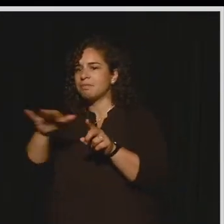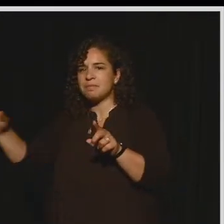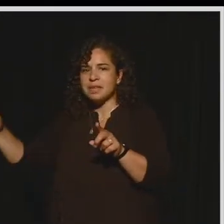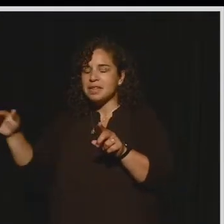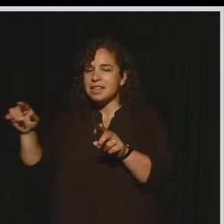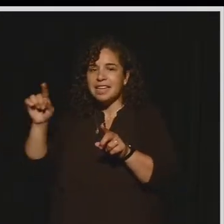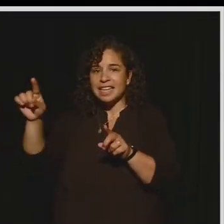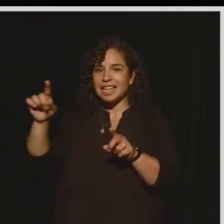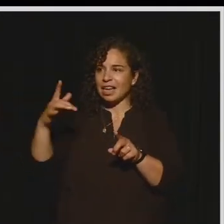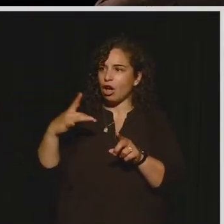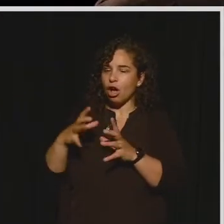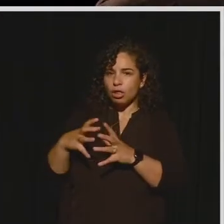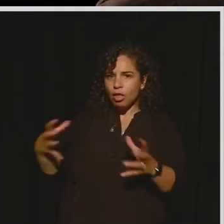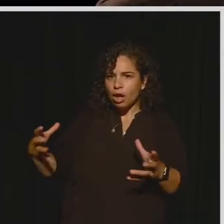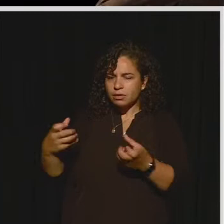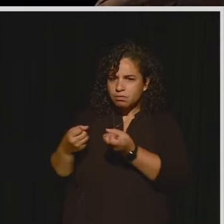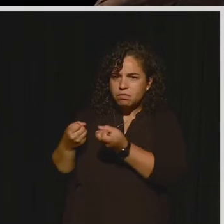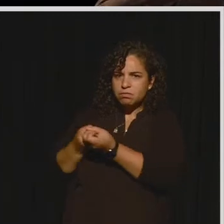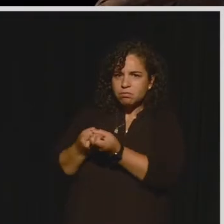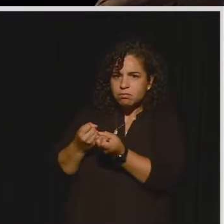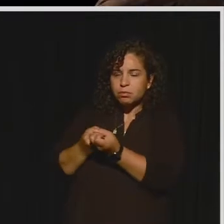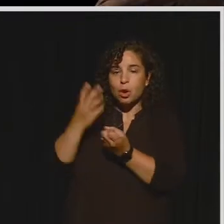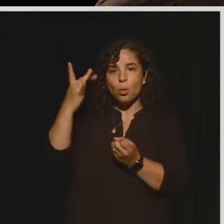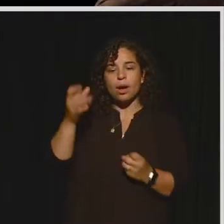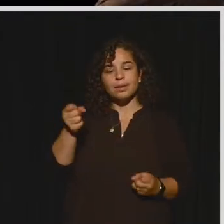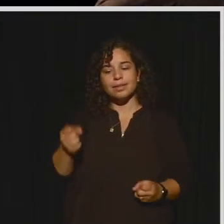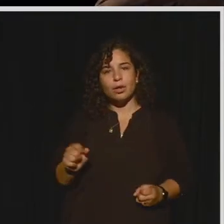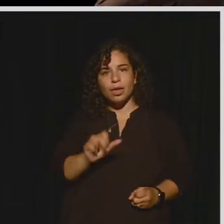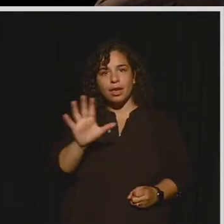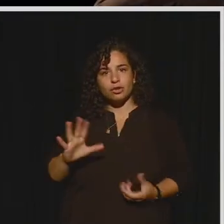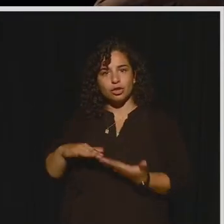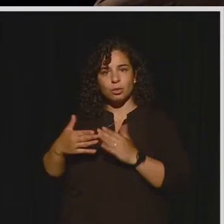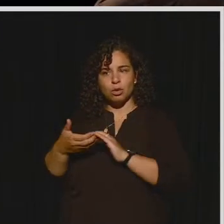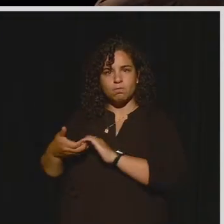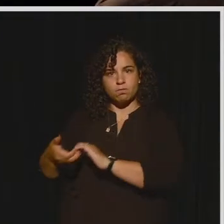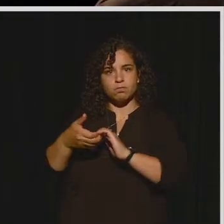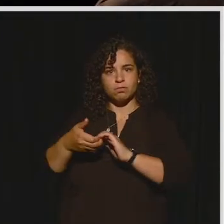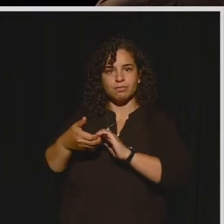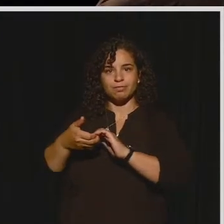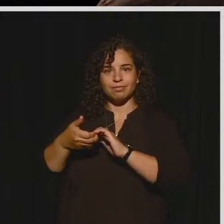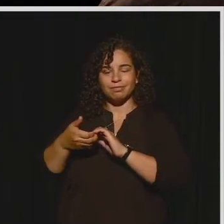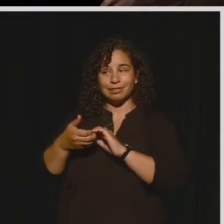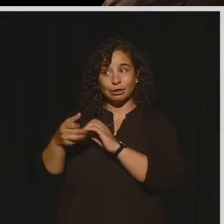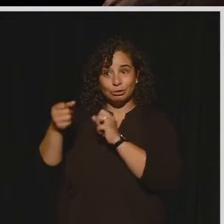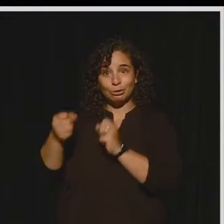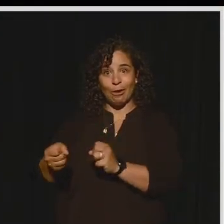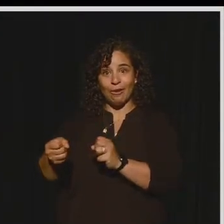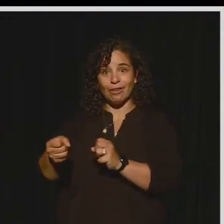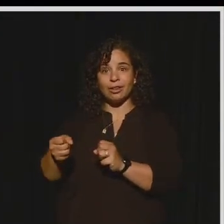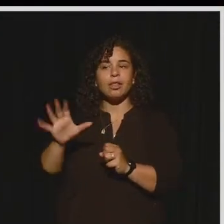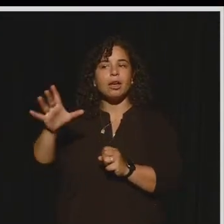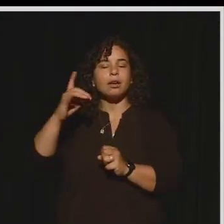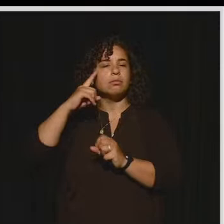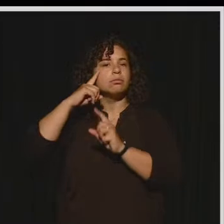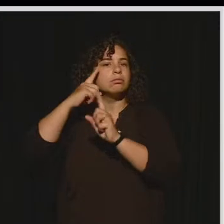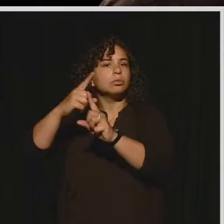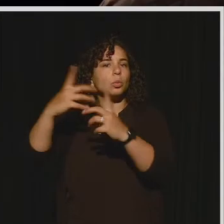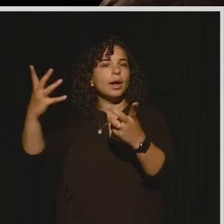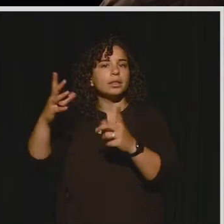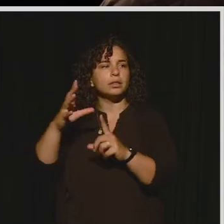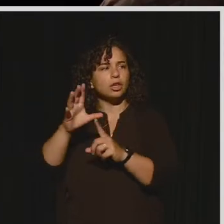has a strong South Asian community, which everybody has, you know, the idea of culturally, well, what are you